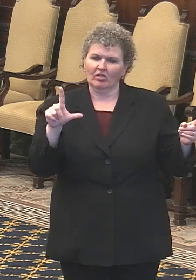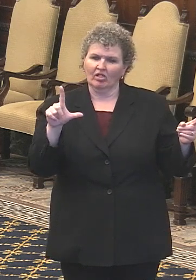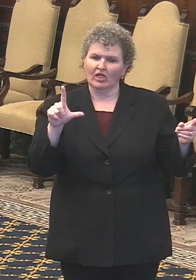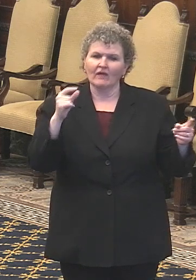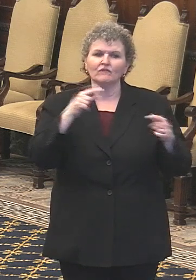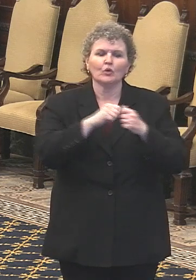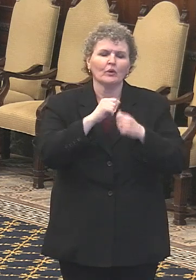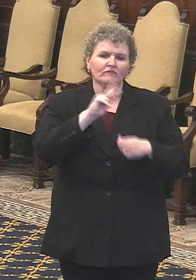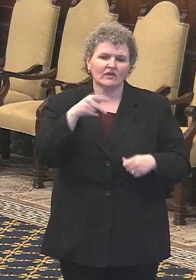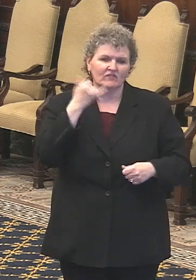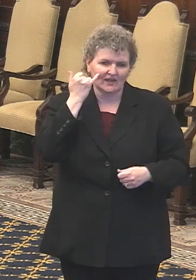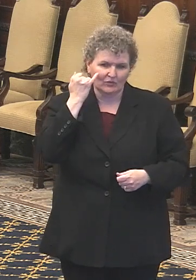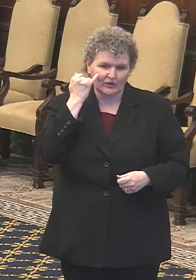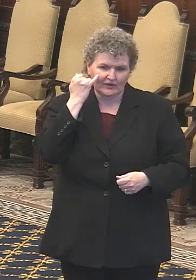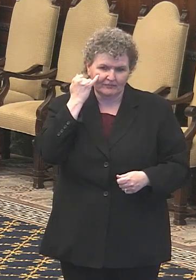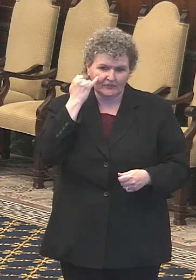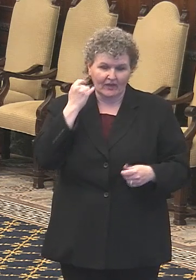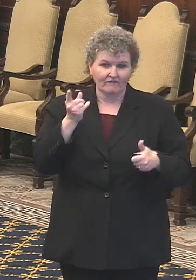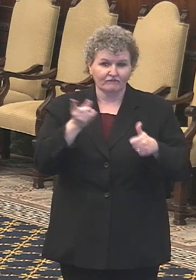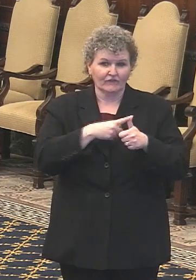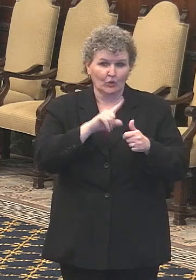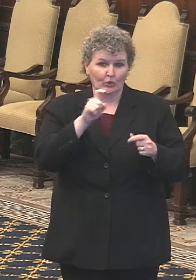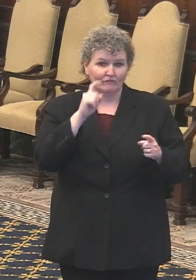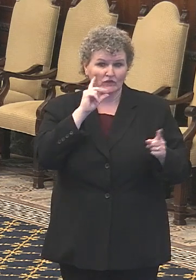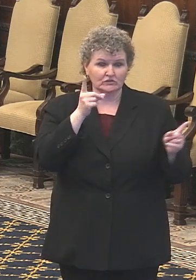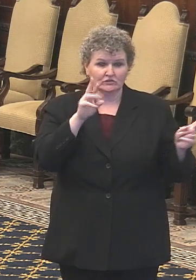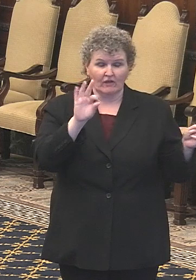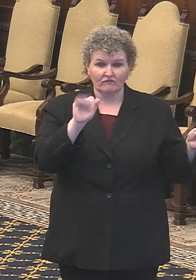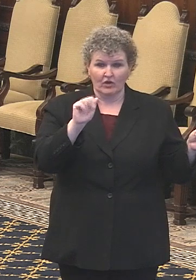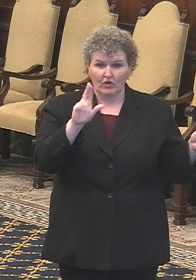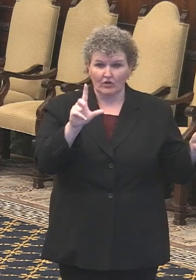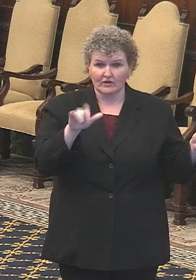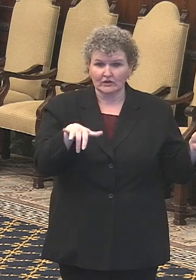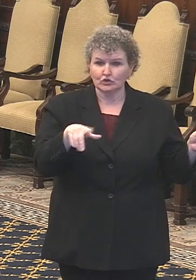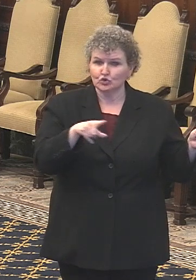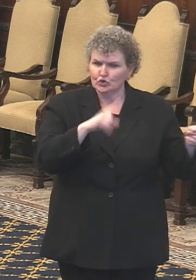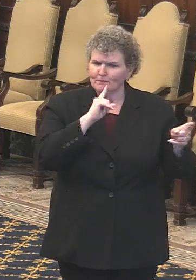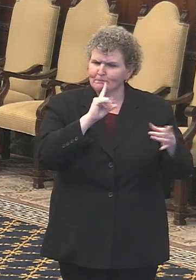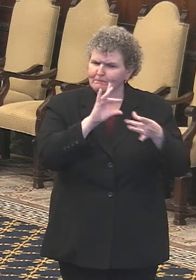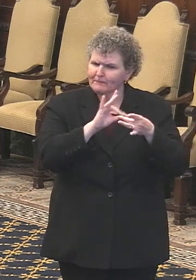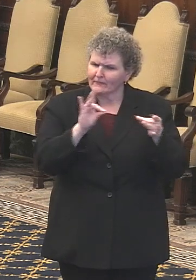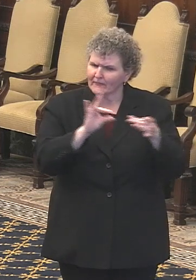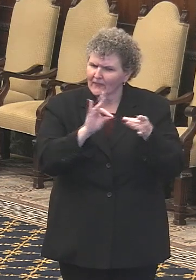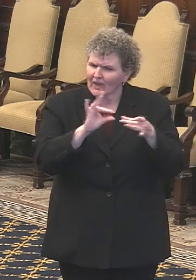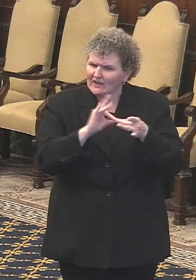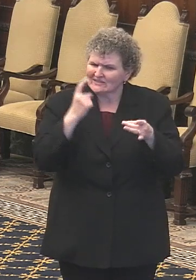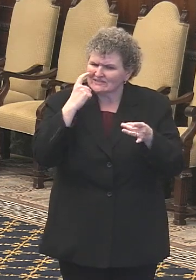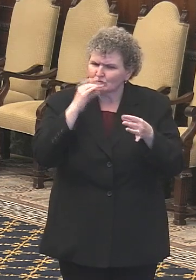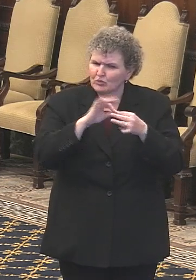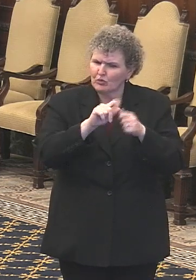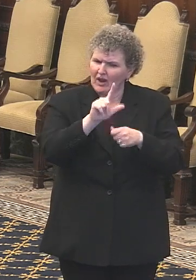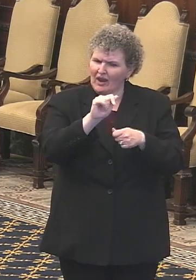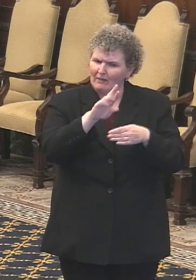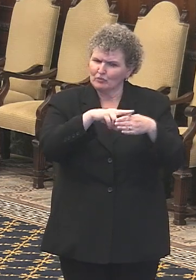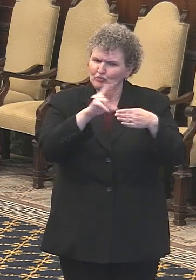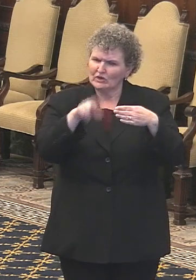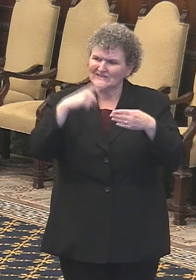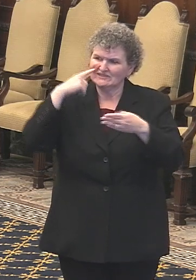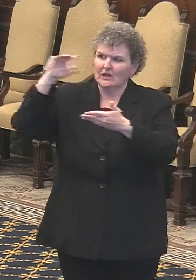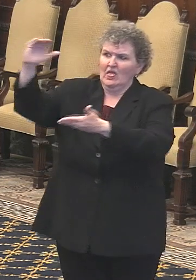Hi, my first question is for Dr. Farley. You mentioned you got a large batch of test results today and you perhaps